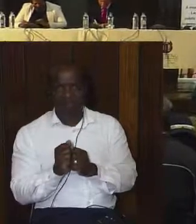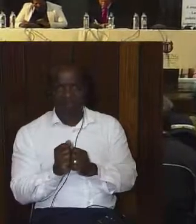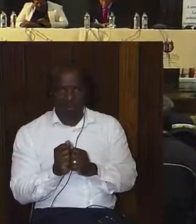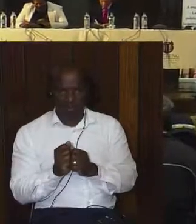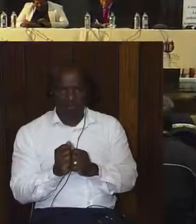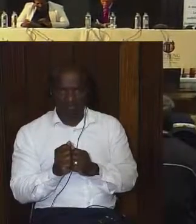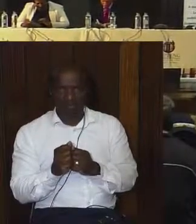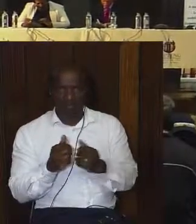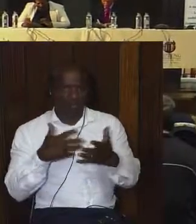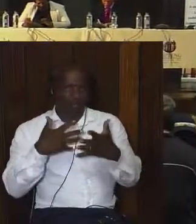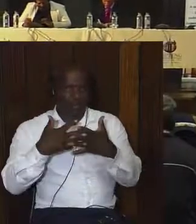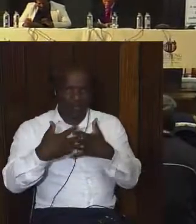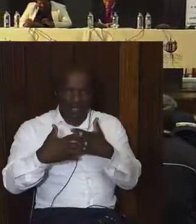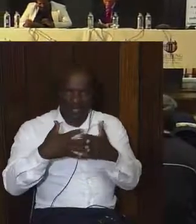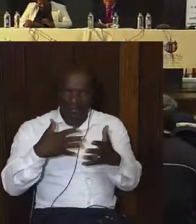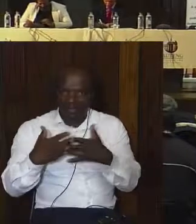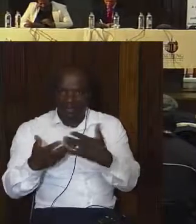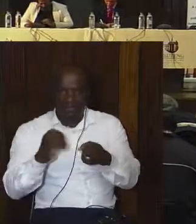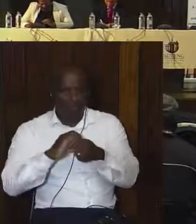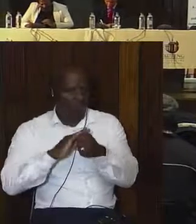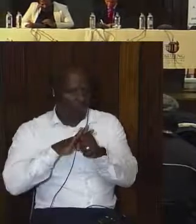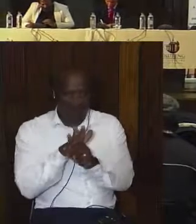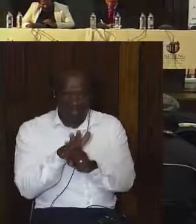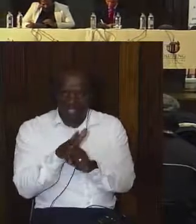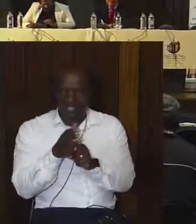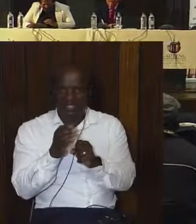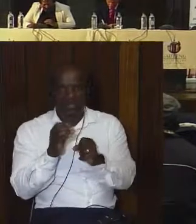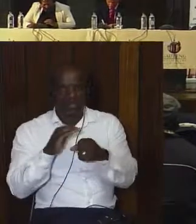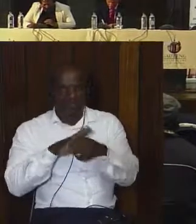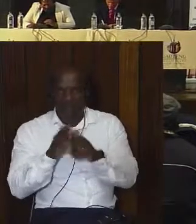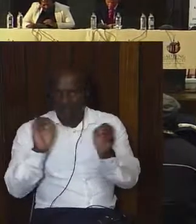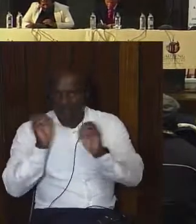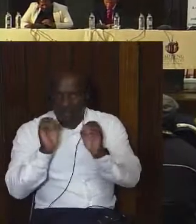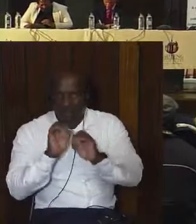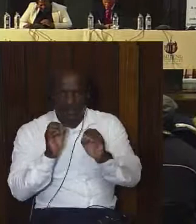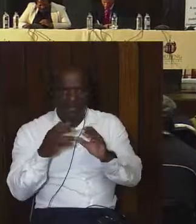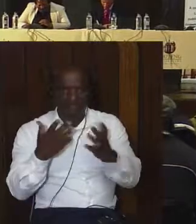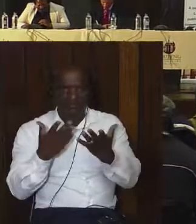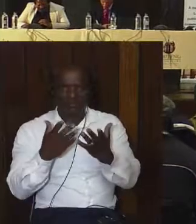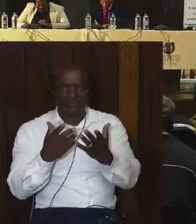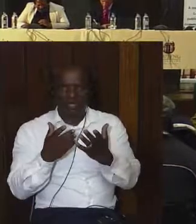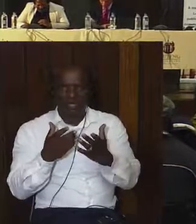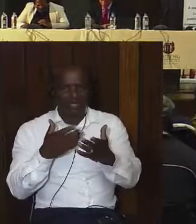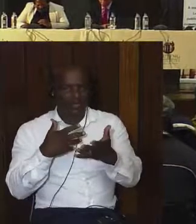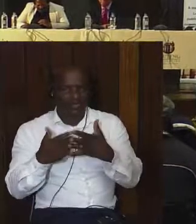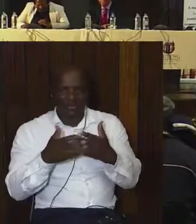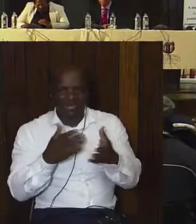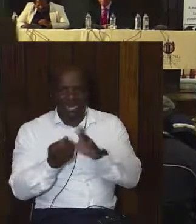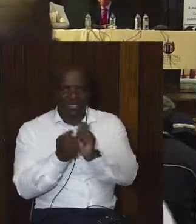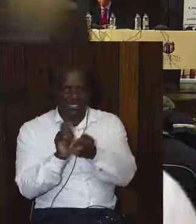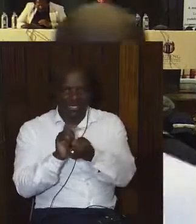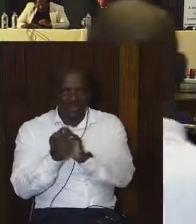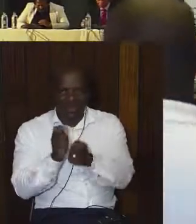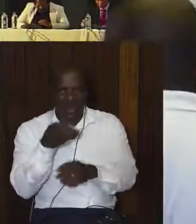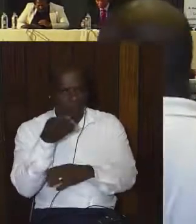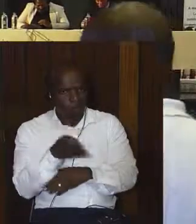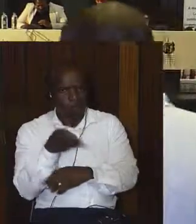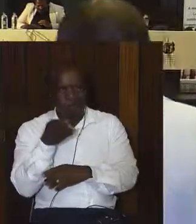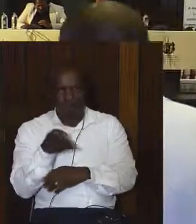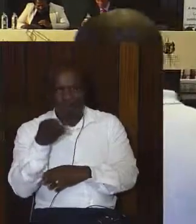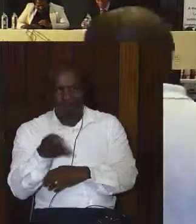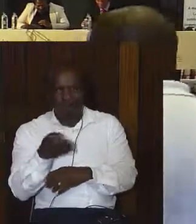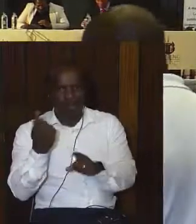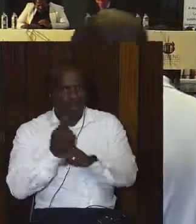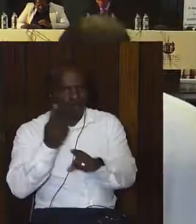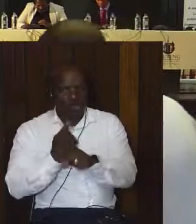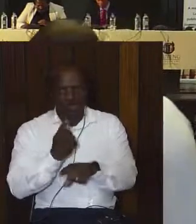Regardless of the situation, whether you've got COVID or no COVID, whether there's adjustment, no adjustment, they always spend